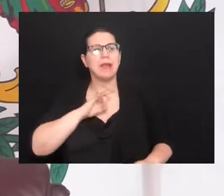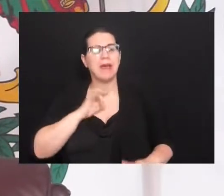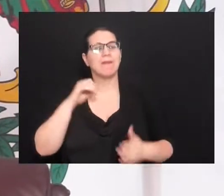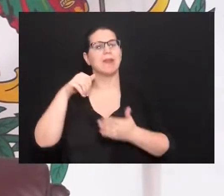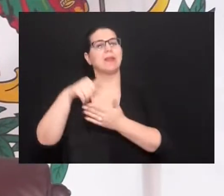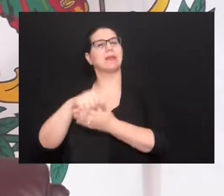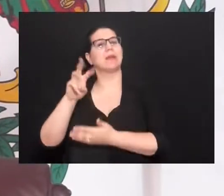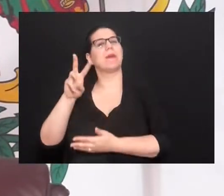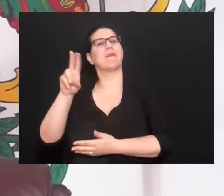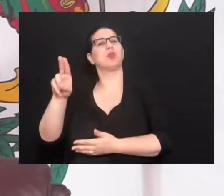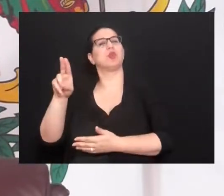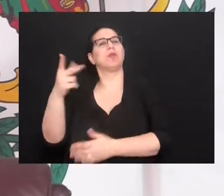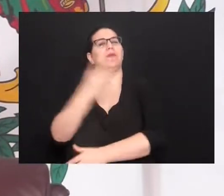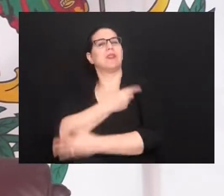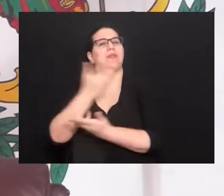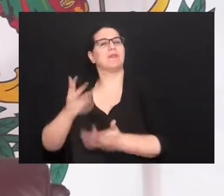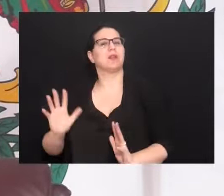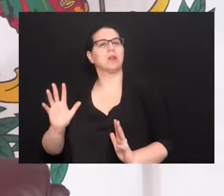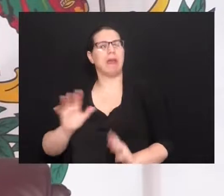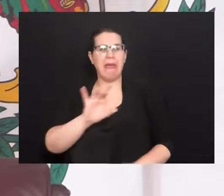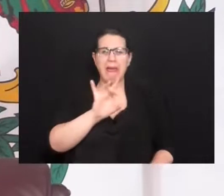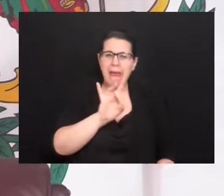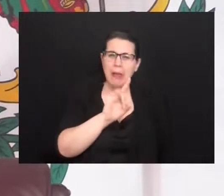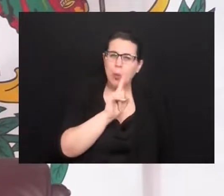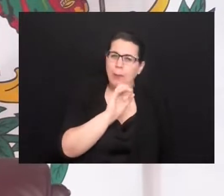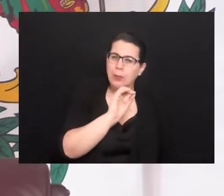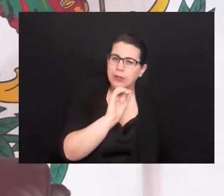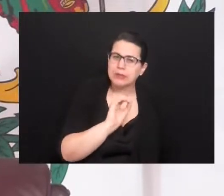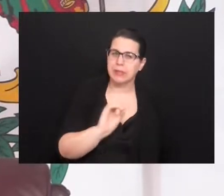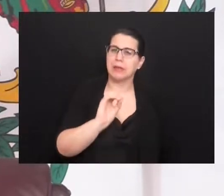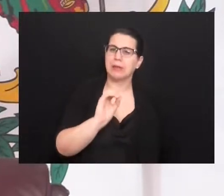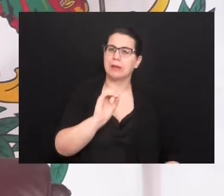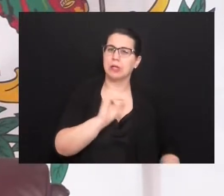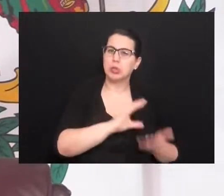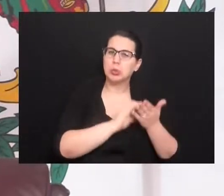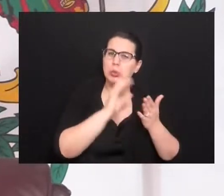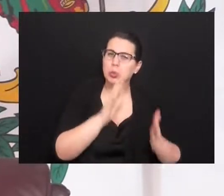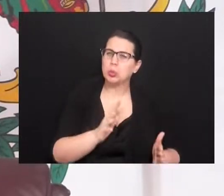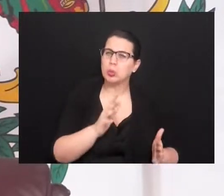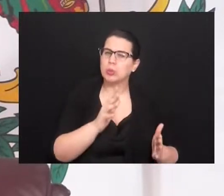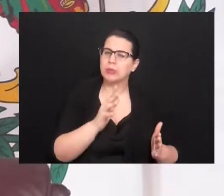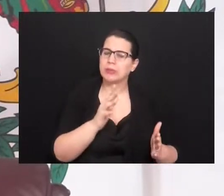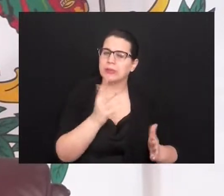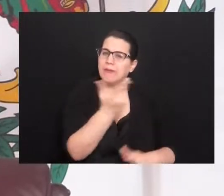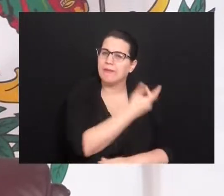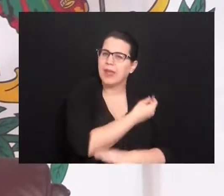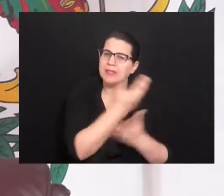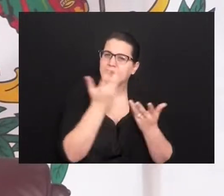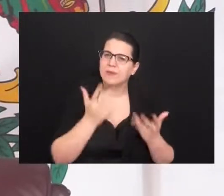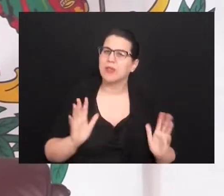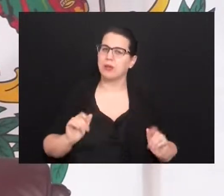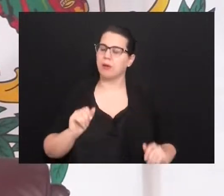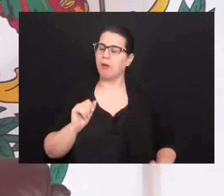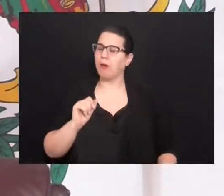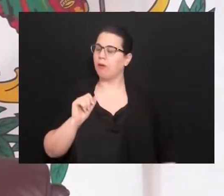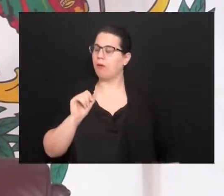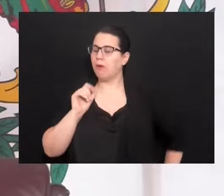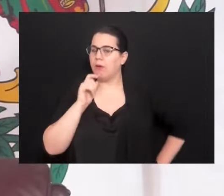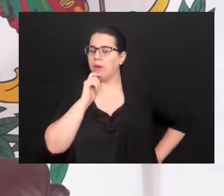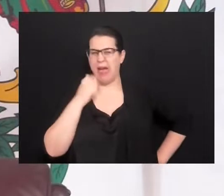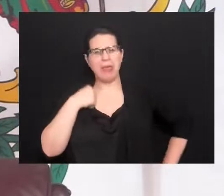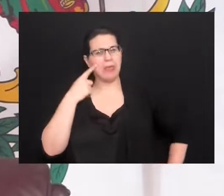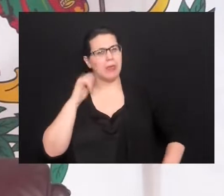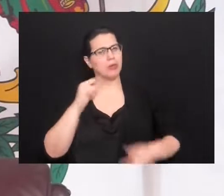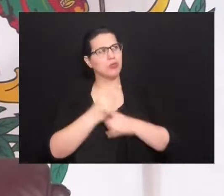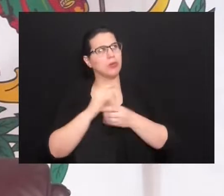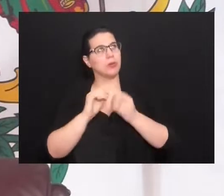said that 81% of the student body is vaccinated. I think that's the numbers he said. And really, he said, and